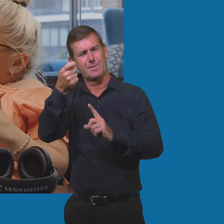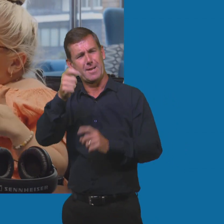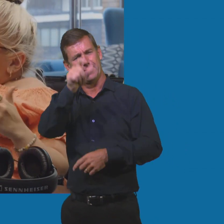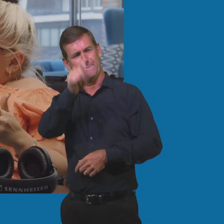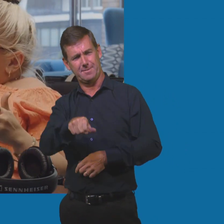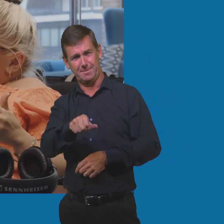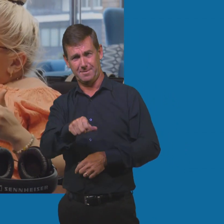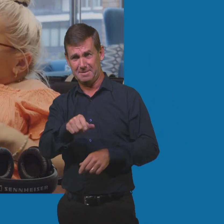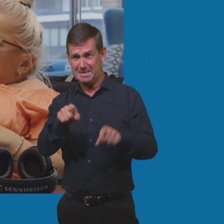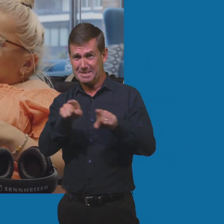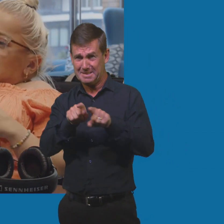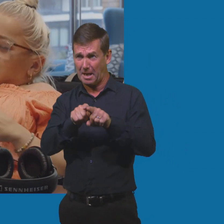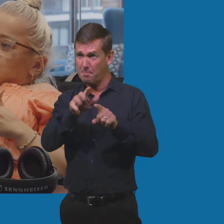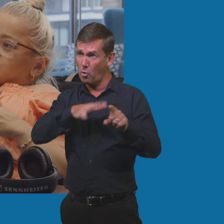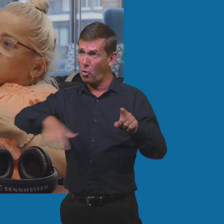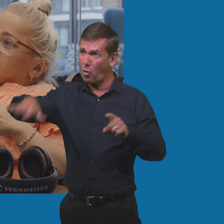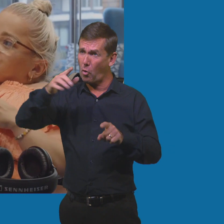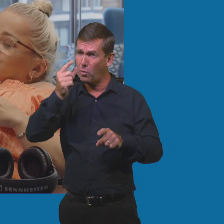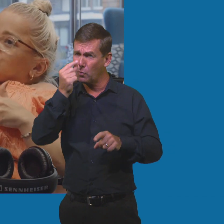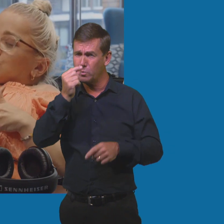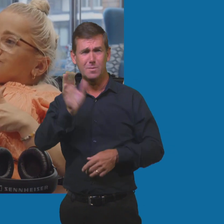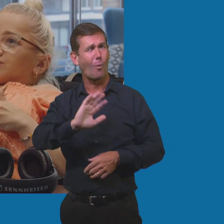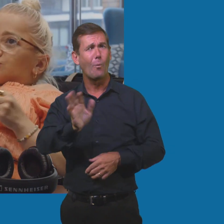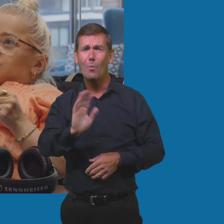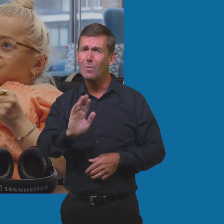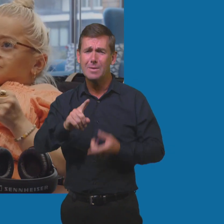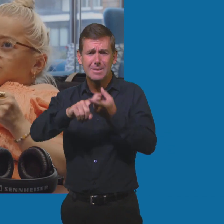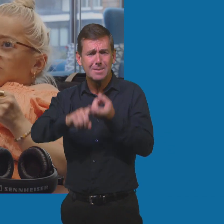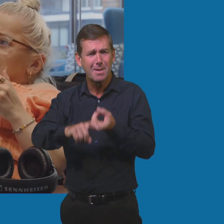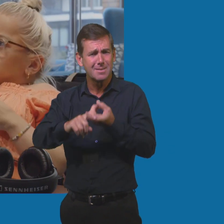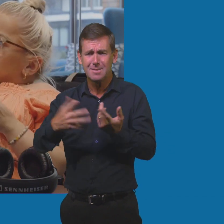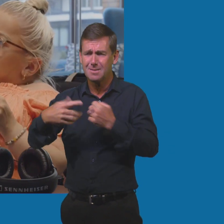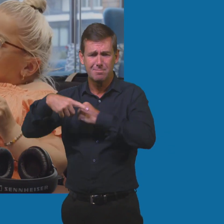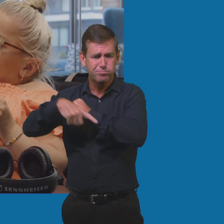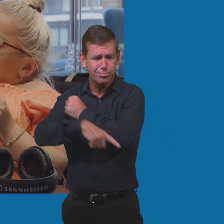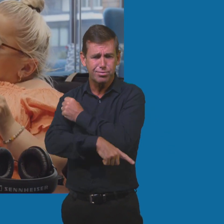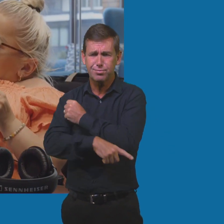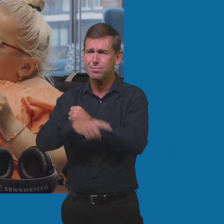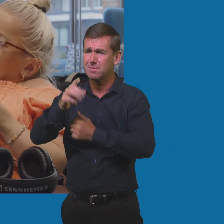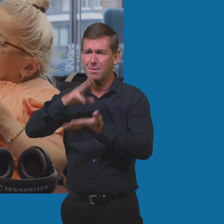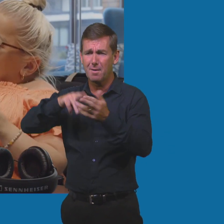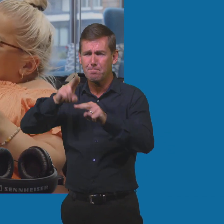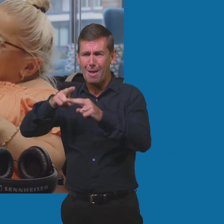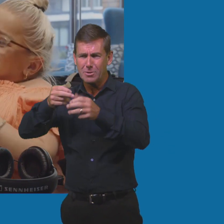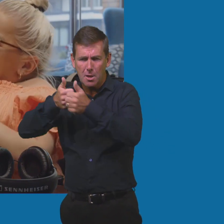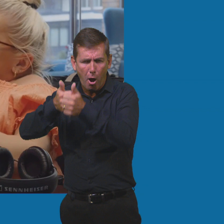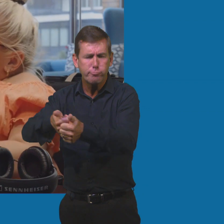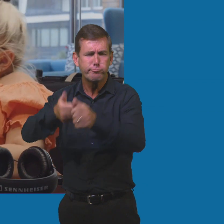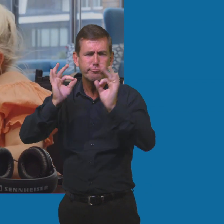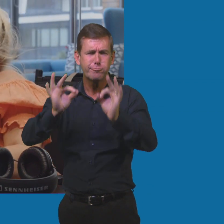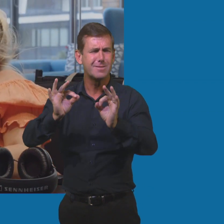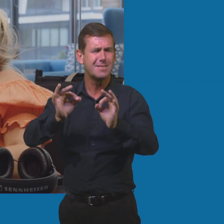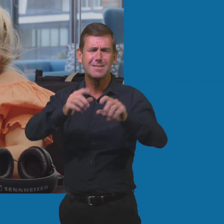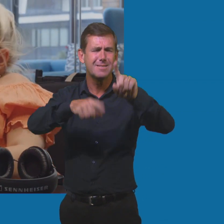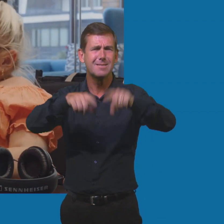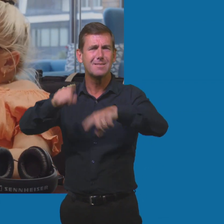always the case for everybody, and I wouldn't want anyone to, you know, feel guilt or like they're not living their